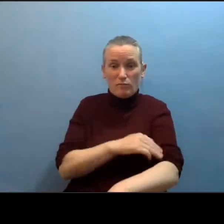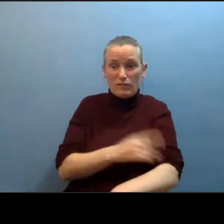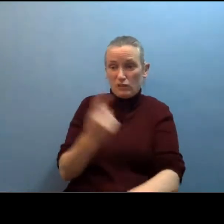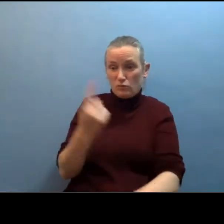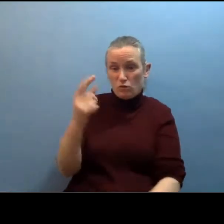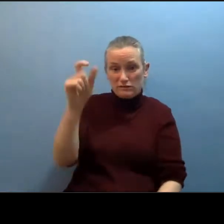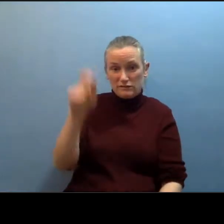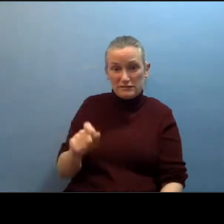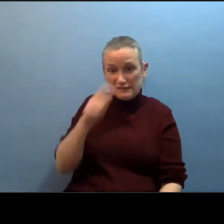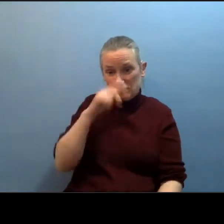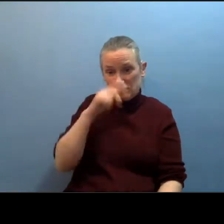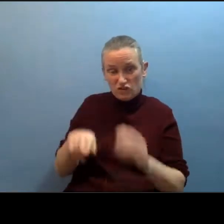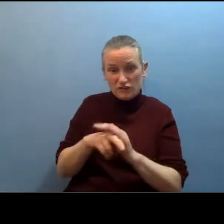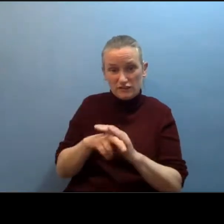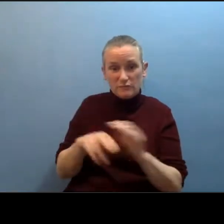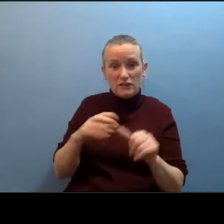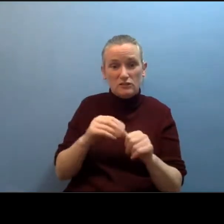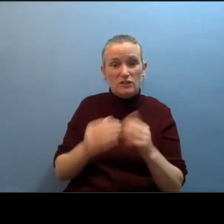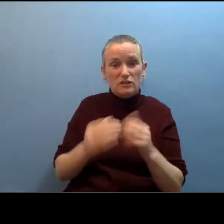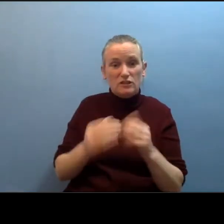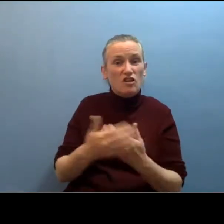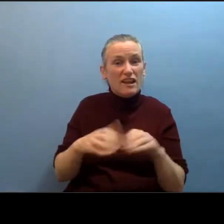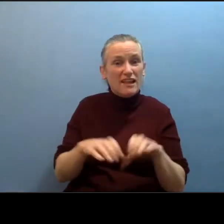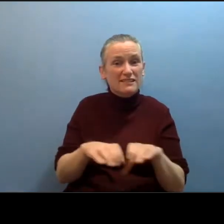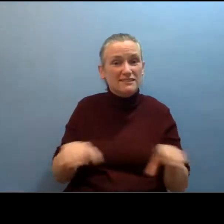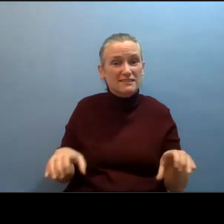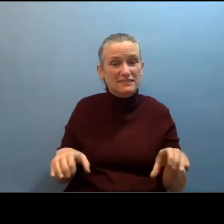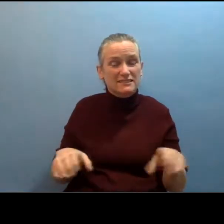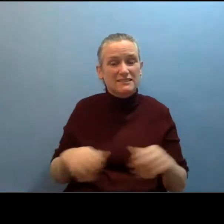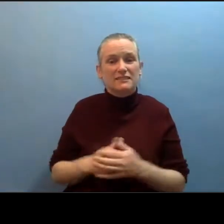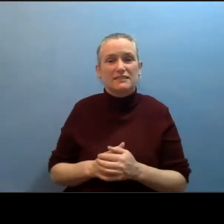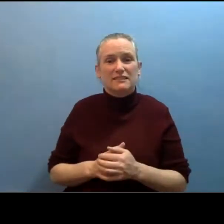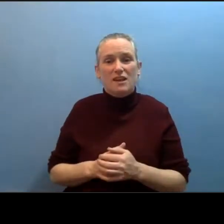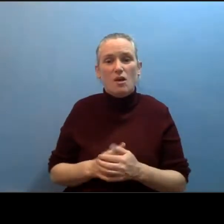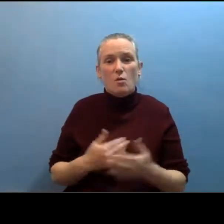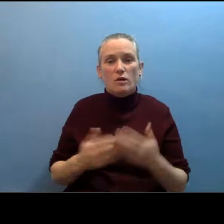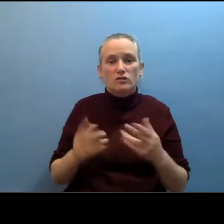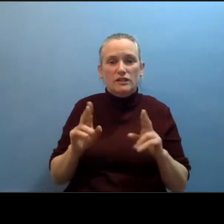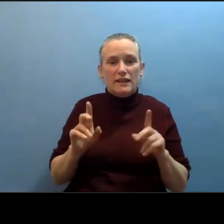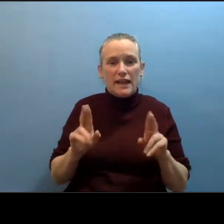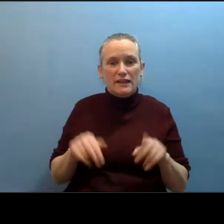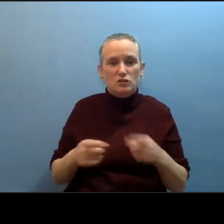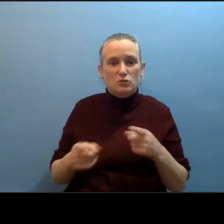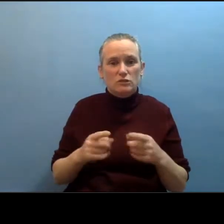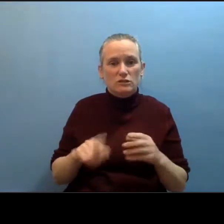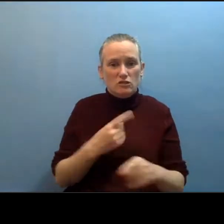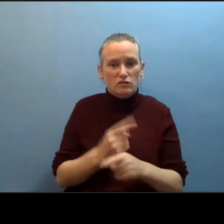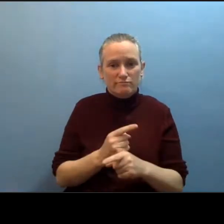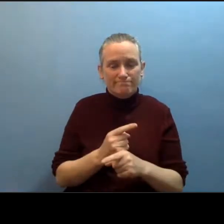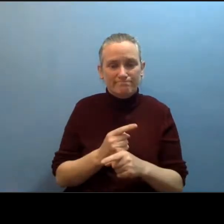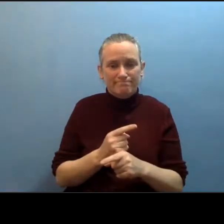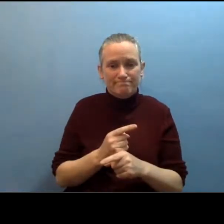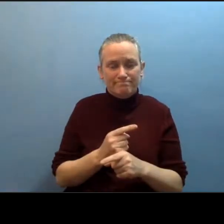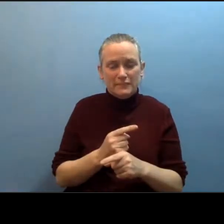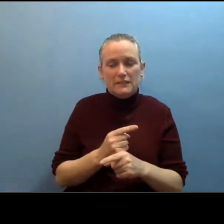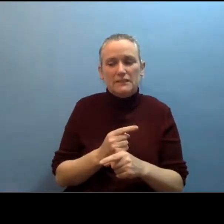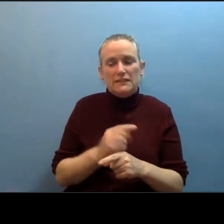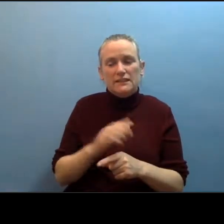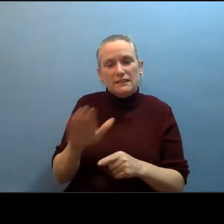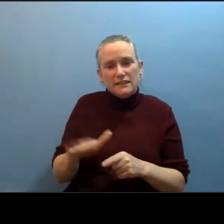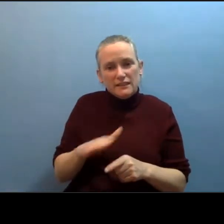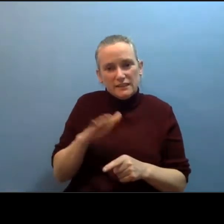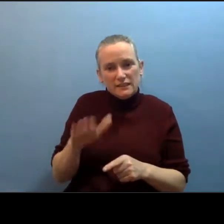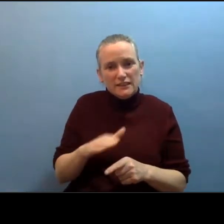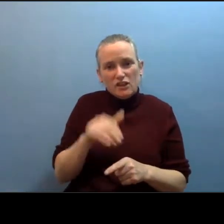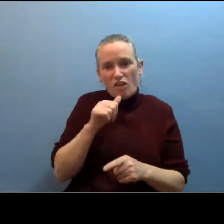with the younger classes in particular. In terms of what you can do with your daughter, I suppose it's reassuring her that there's nothing